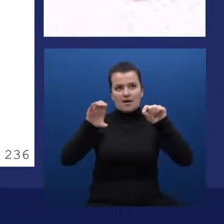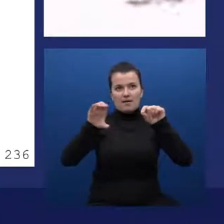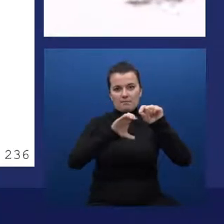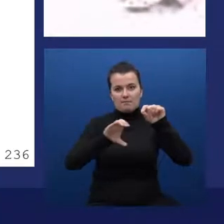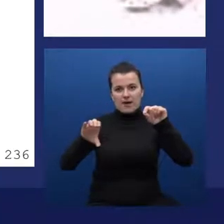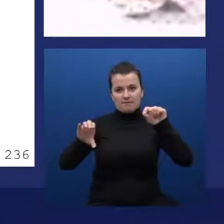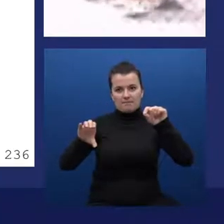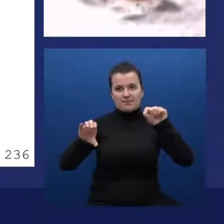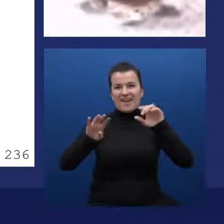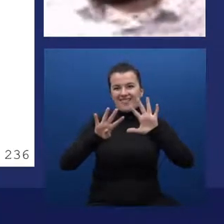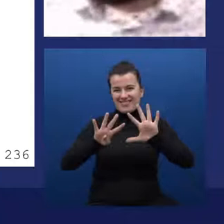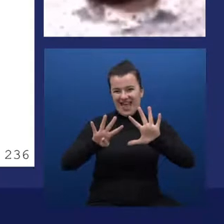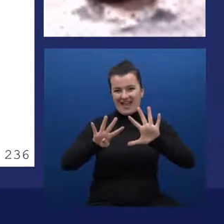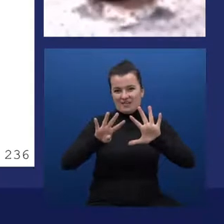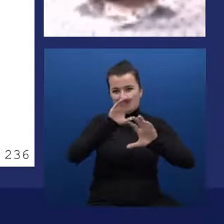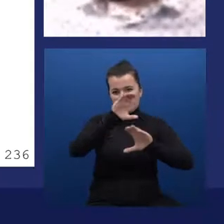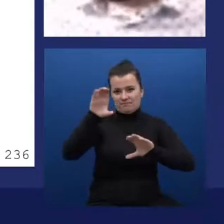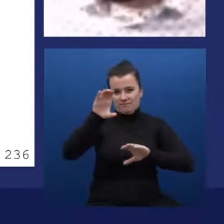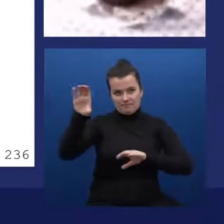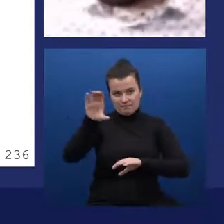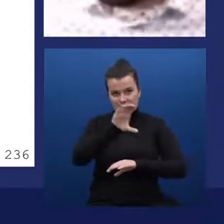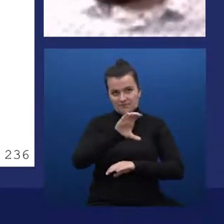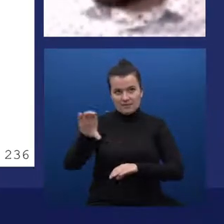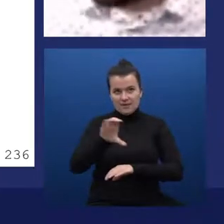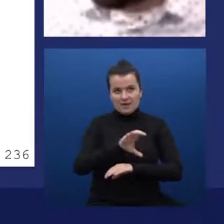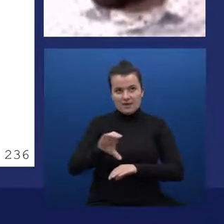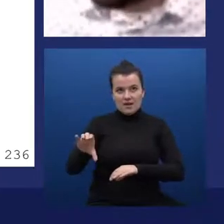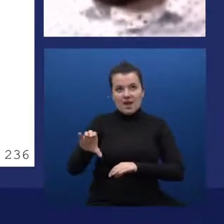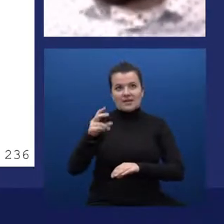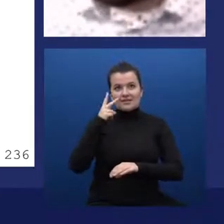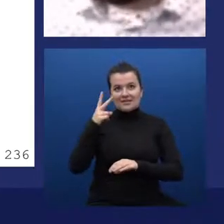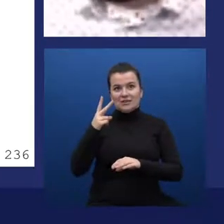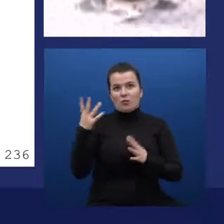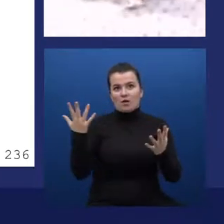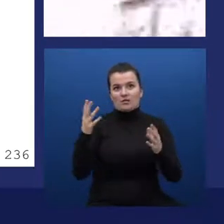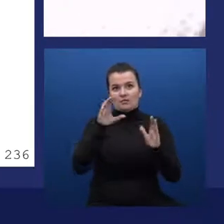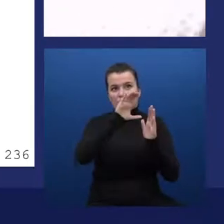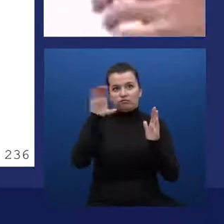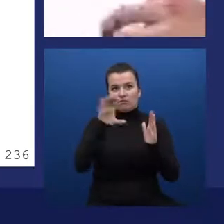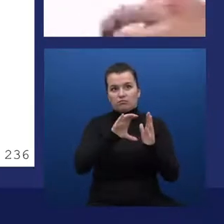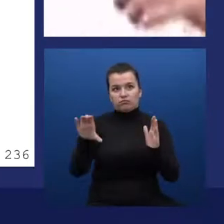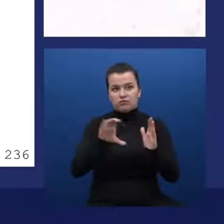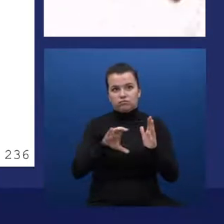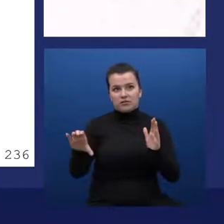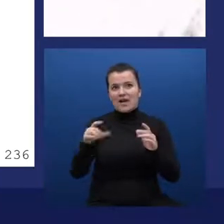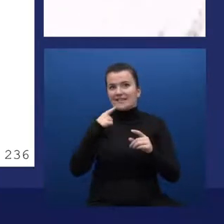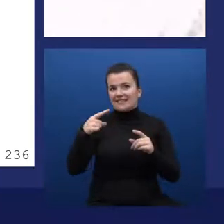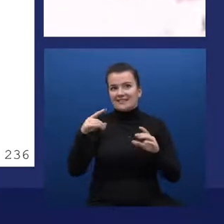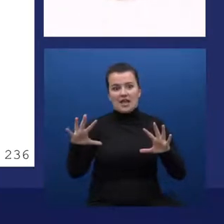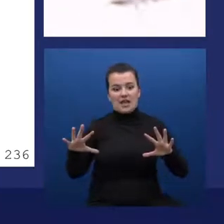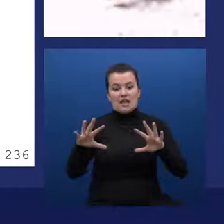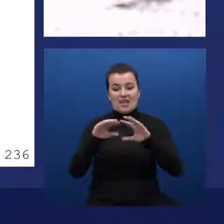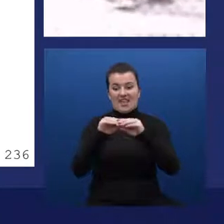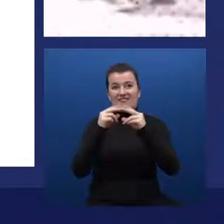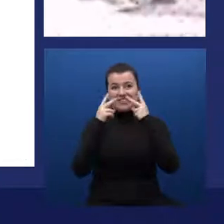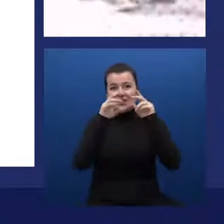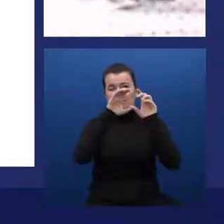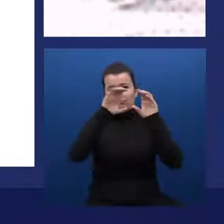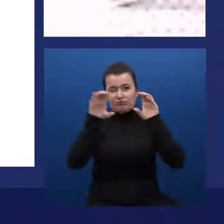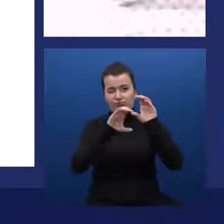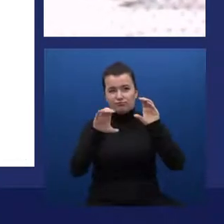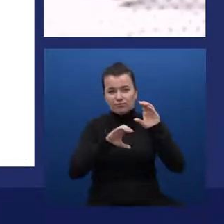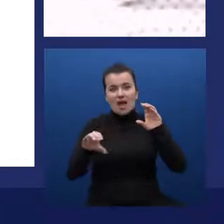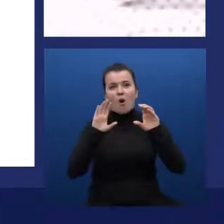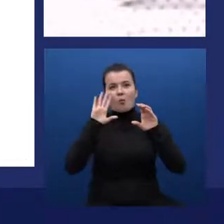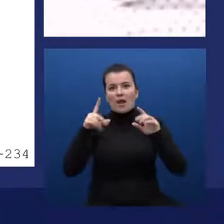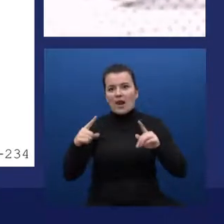I put these numbers in, I guess these numbers, notice that the answer is going to be positive, which tells us it's darker at the top, okay?